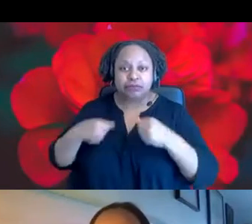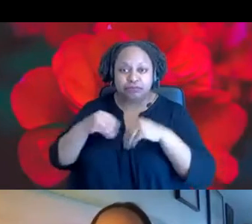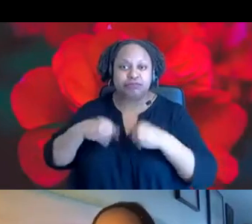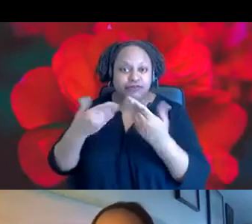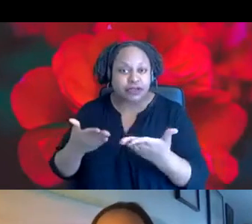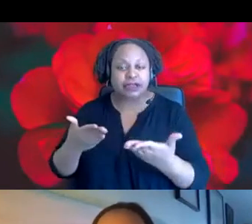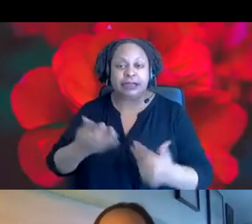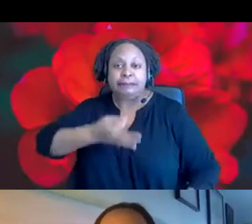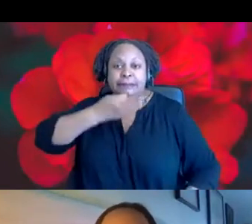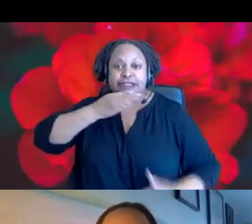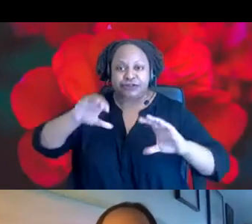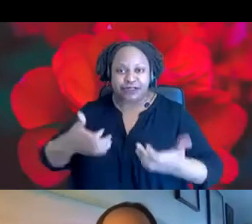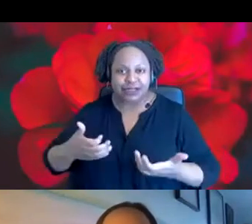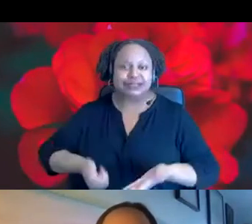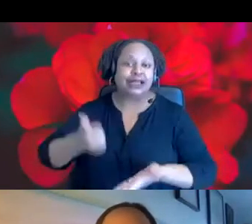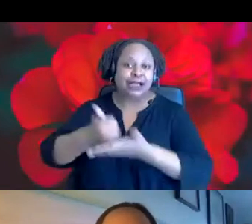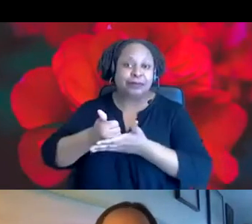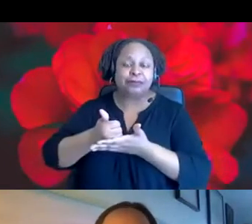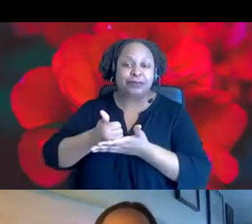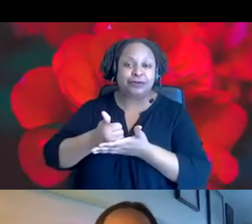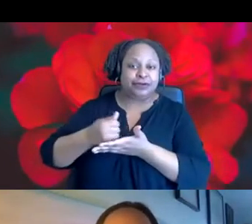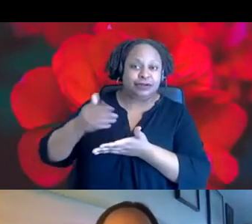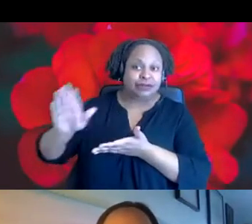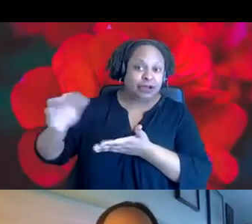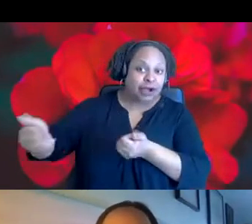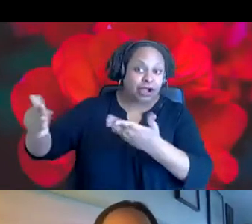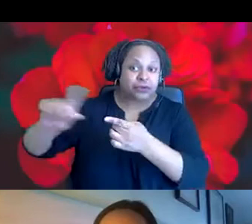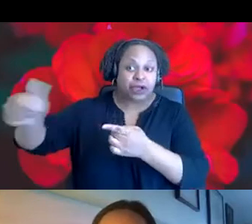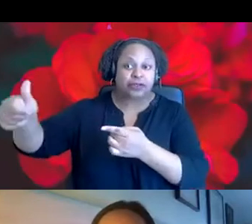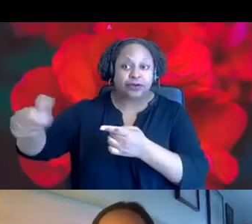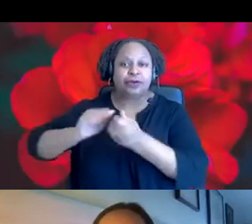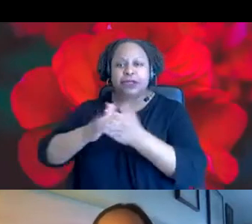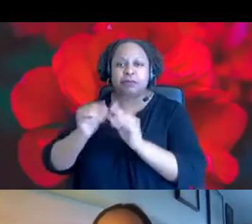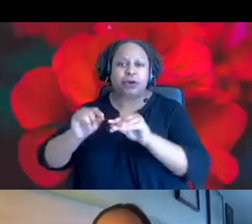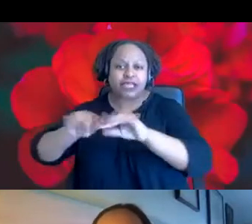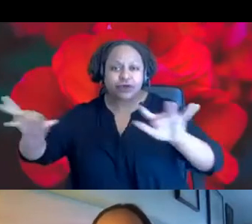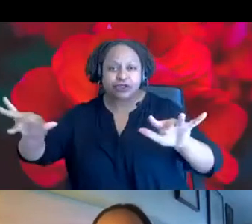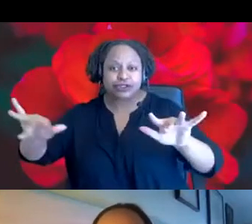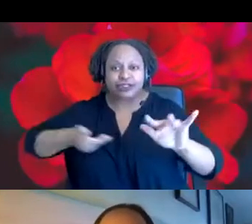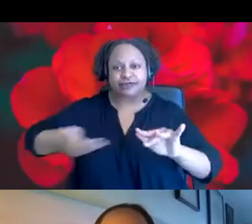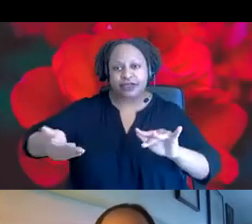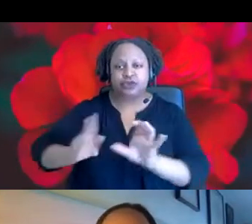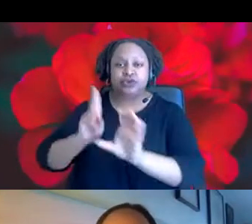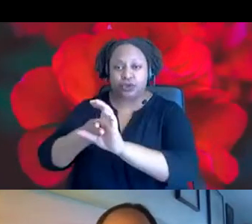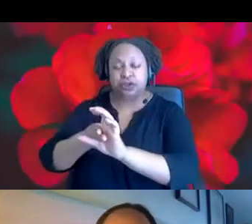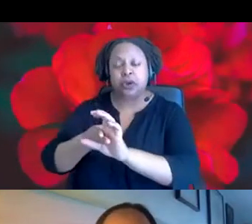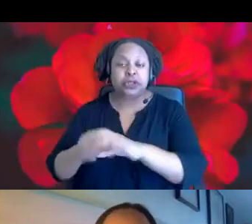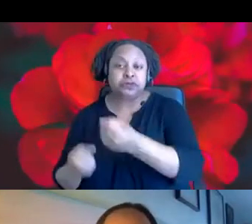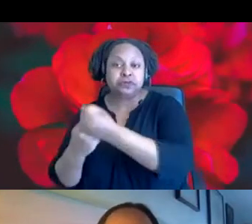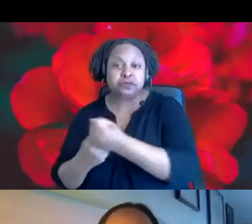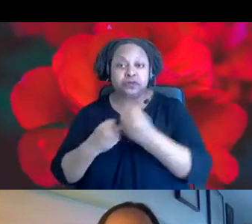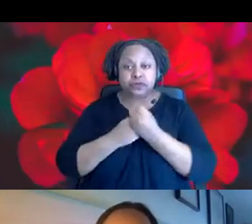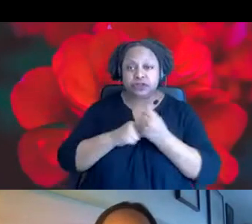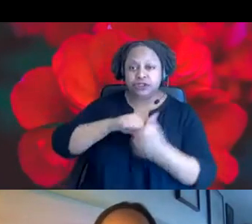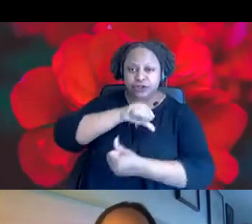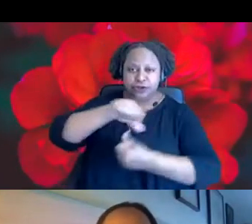help diversify what is being offered to the many. And so we've supported each other in that work, in